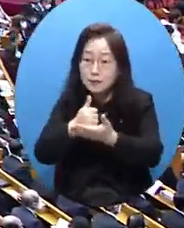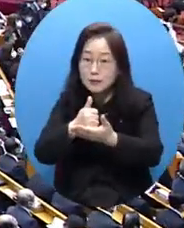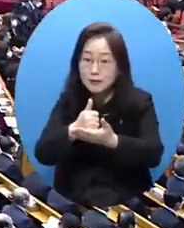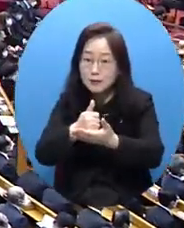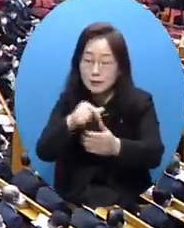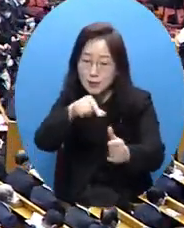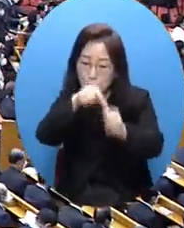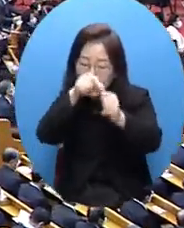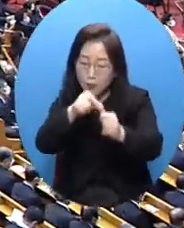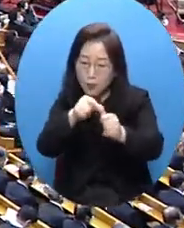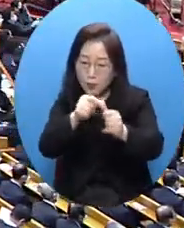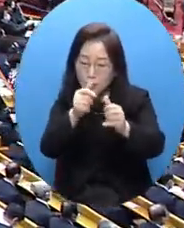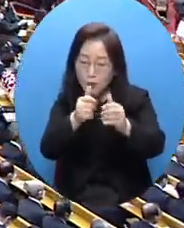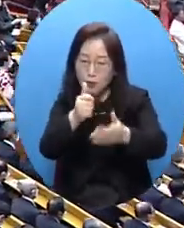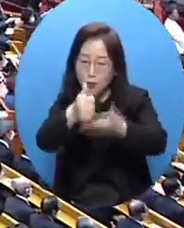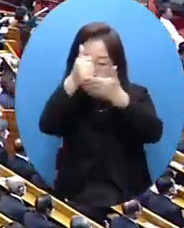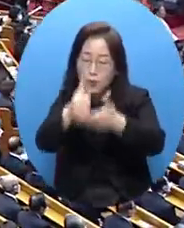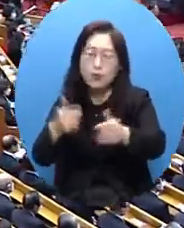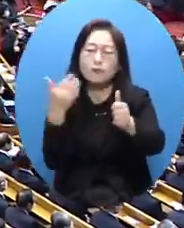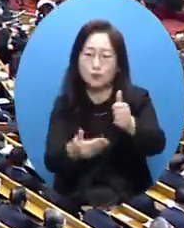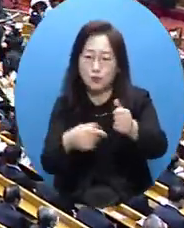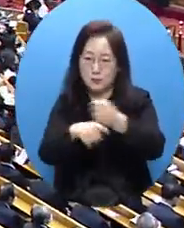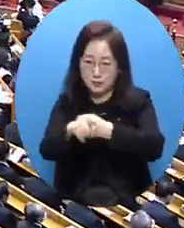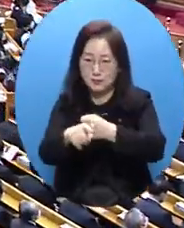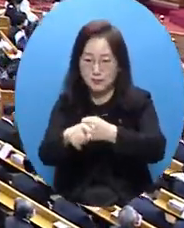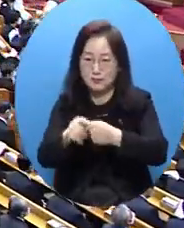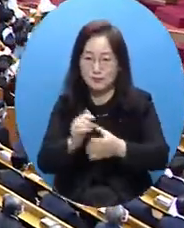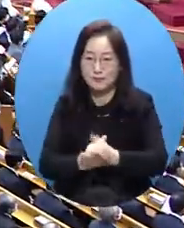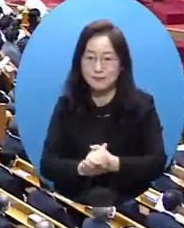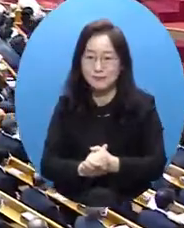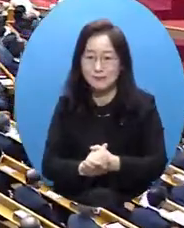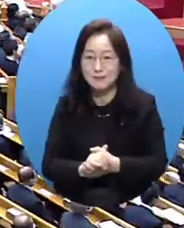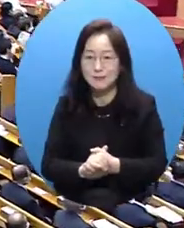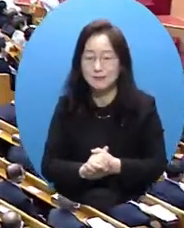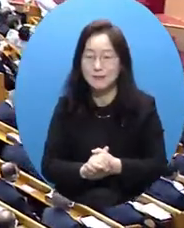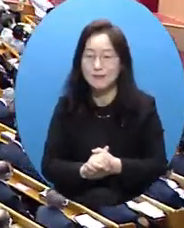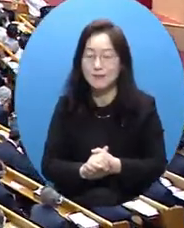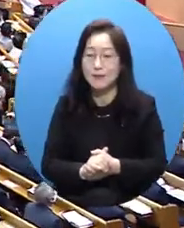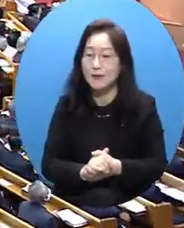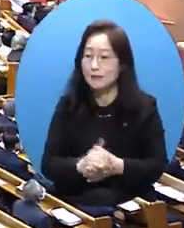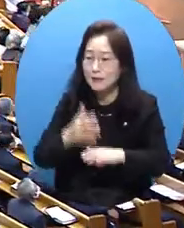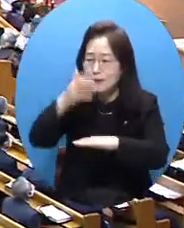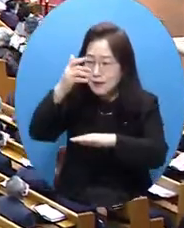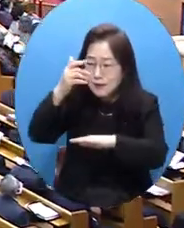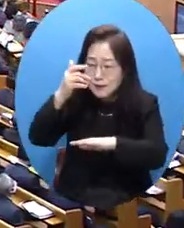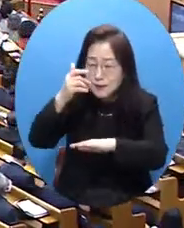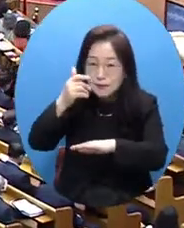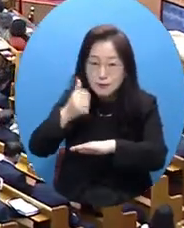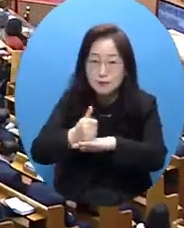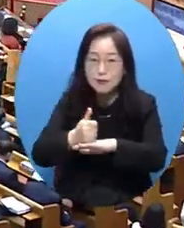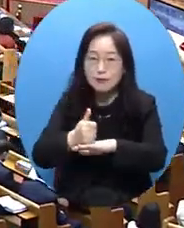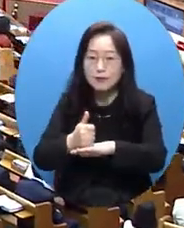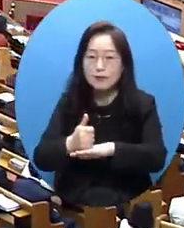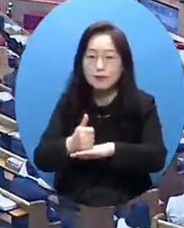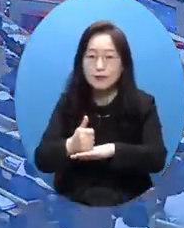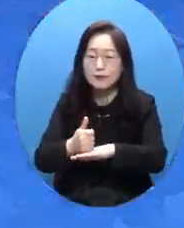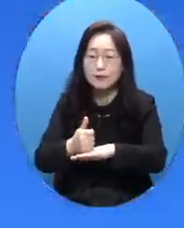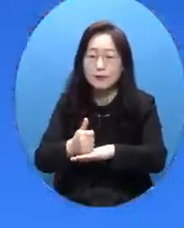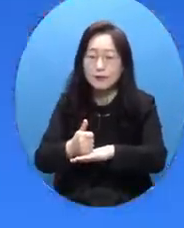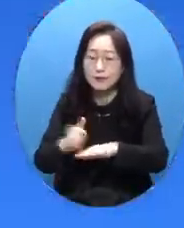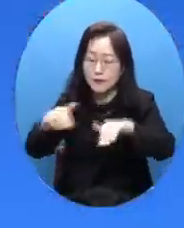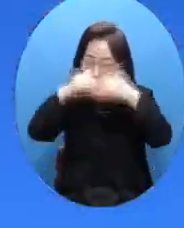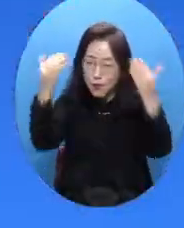God did this God did this God did the wonderful things later on